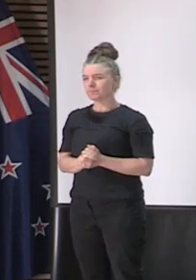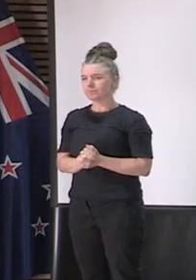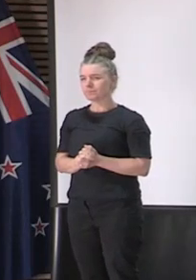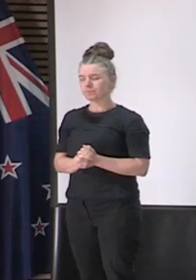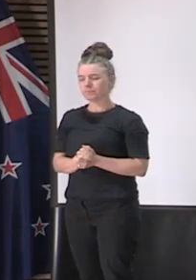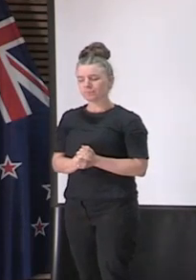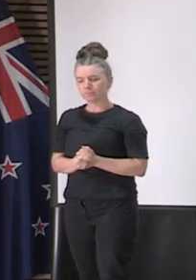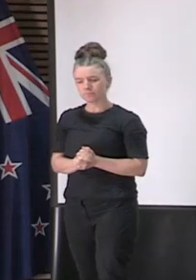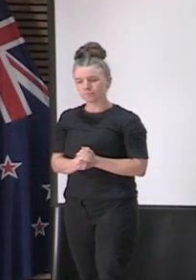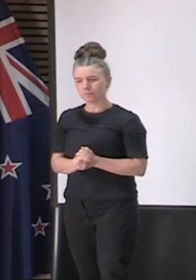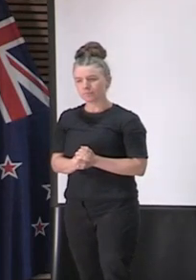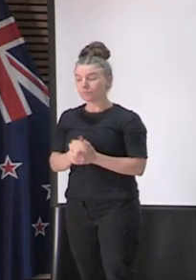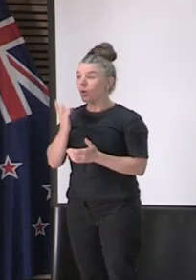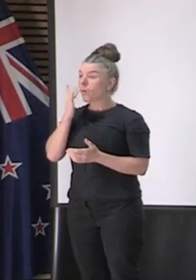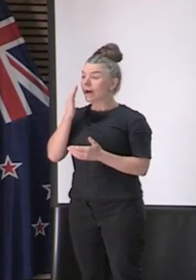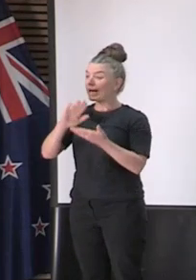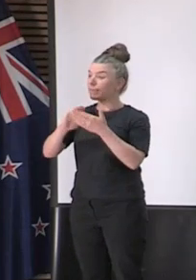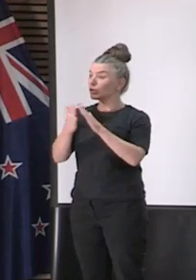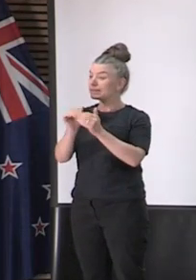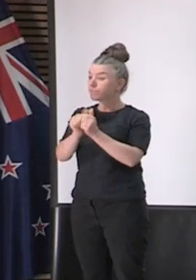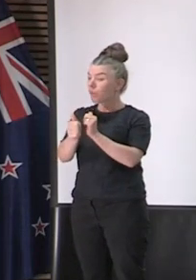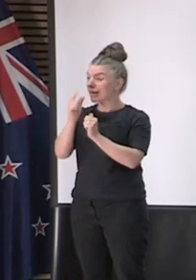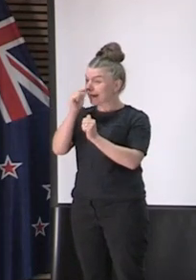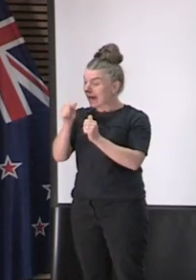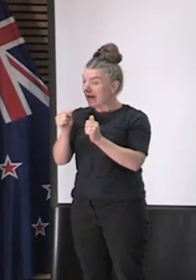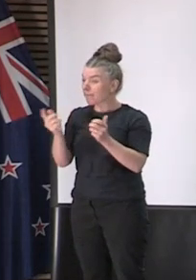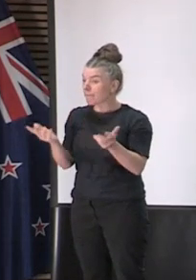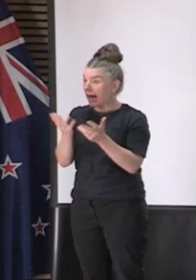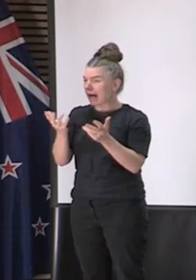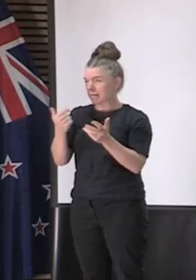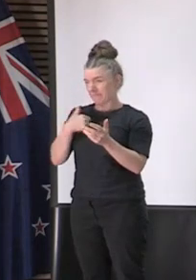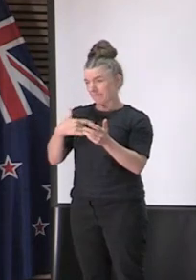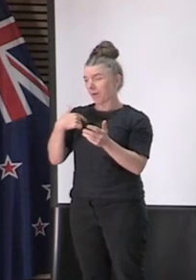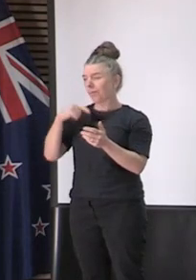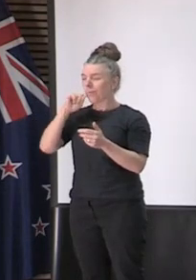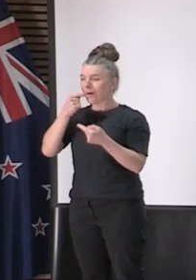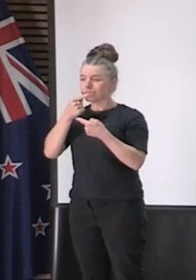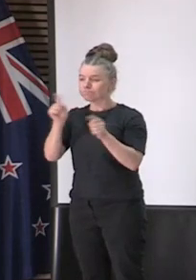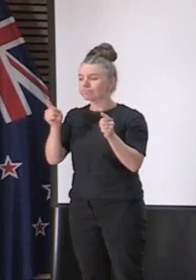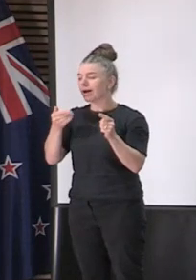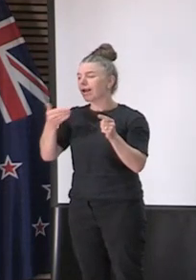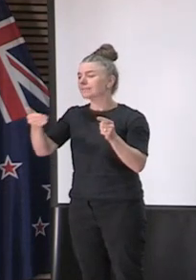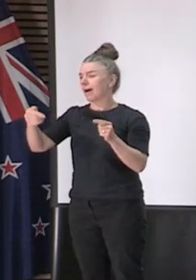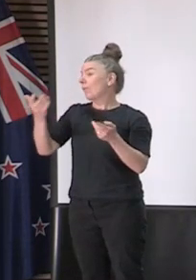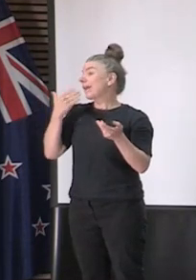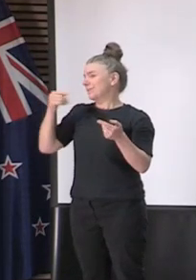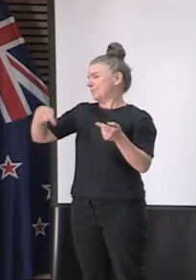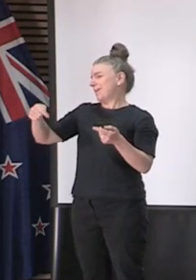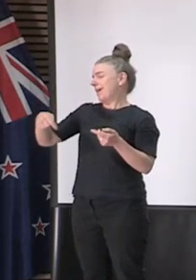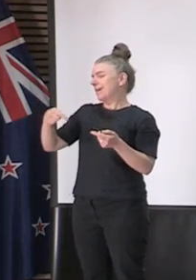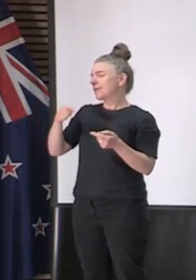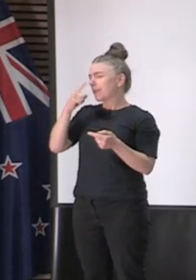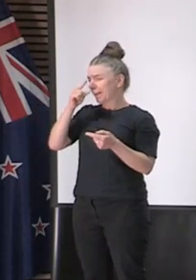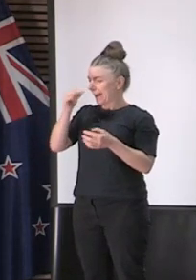that it's likely that those community codes are wanting to restart. And I understand we should probably be able to do that later today, and that will help people